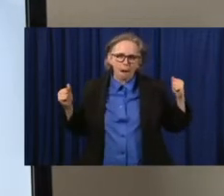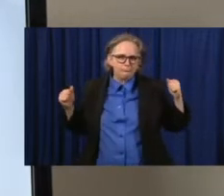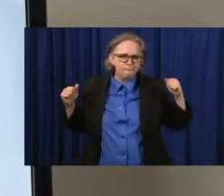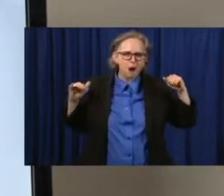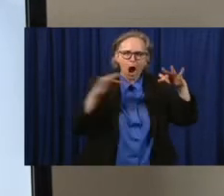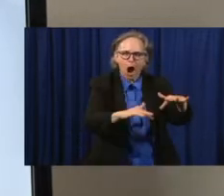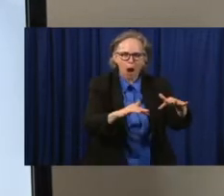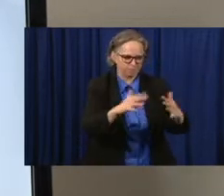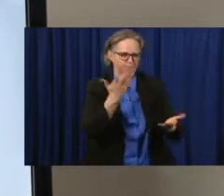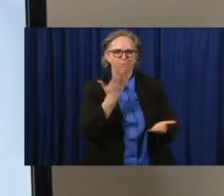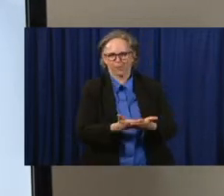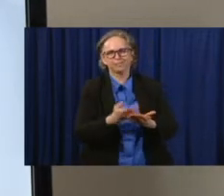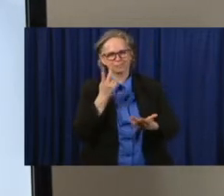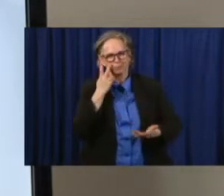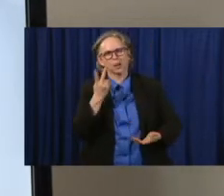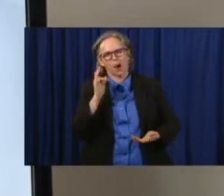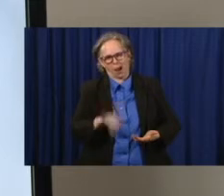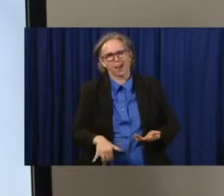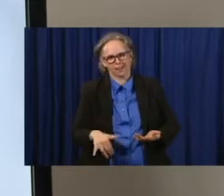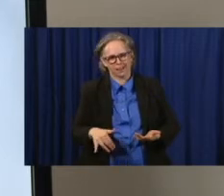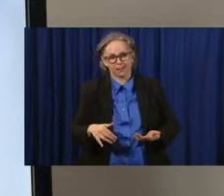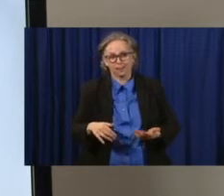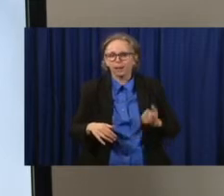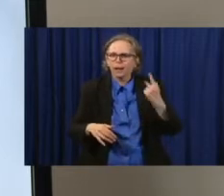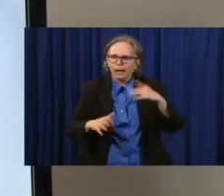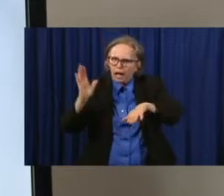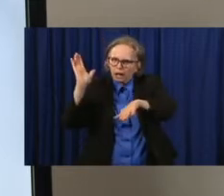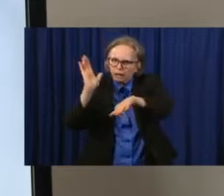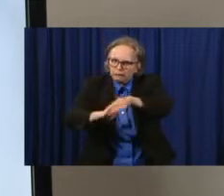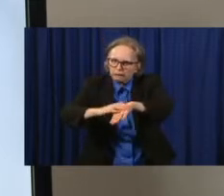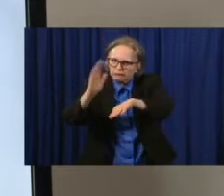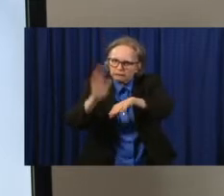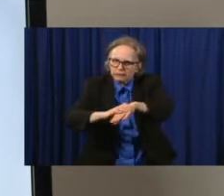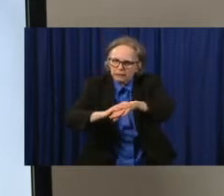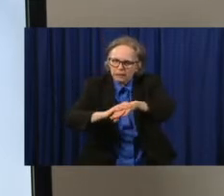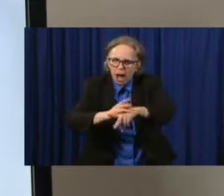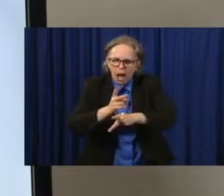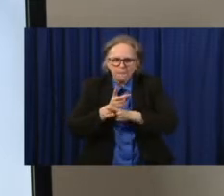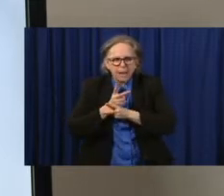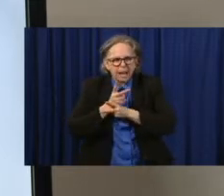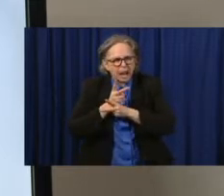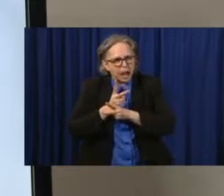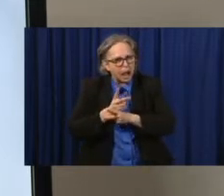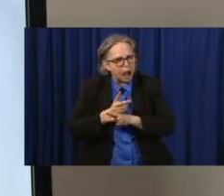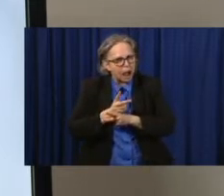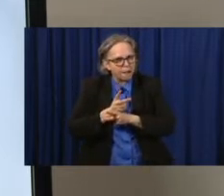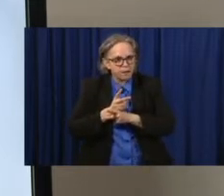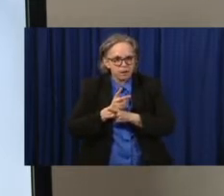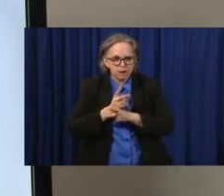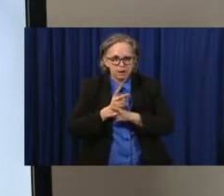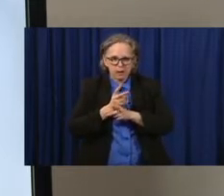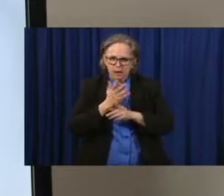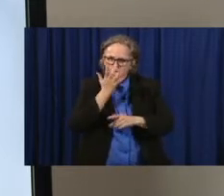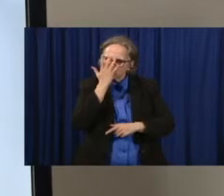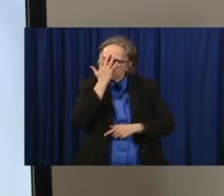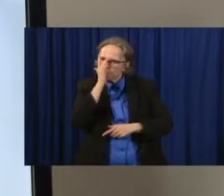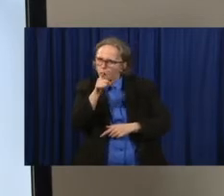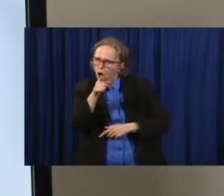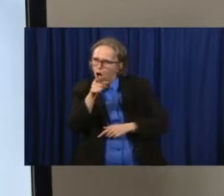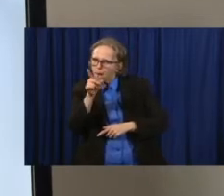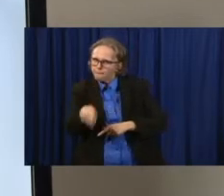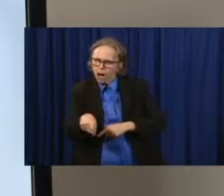But I really caution people to move carefully, because we really, the actions we're